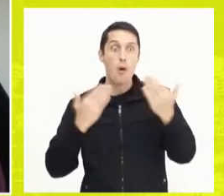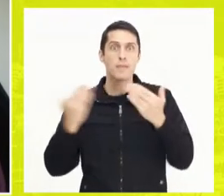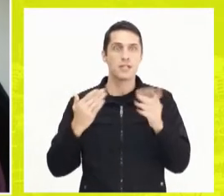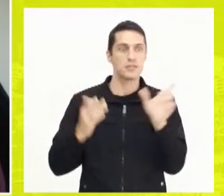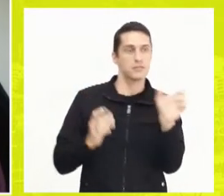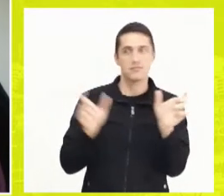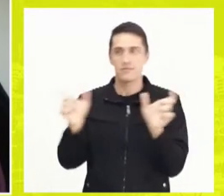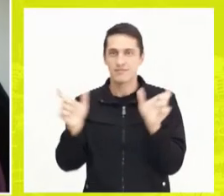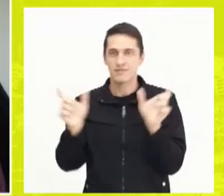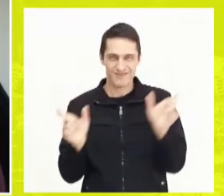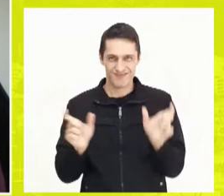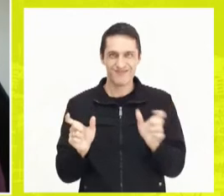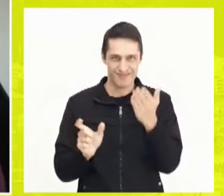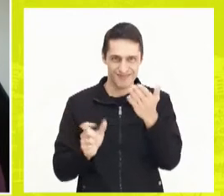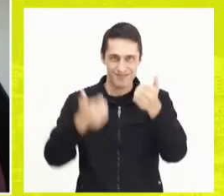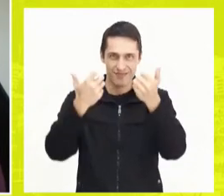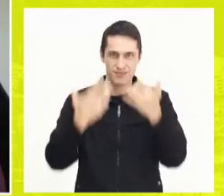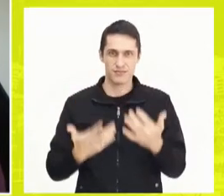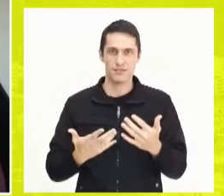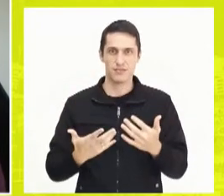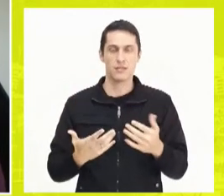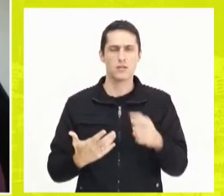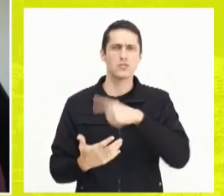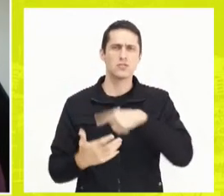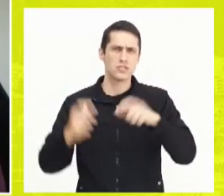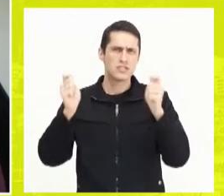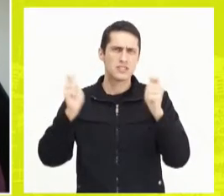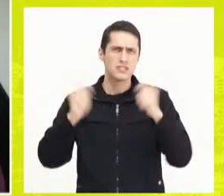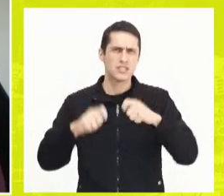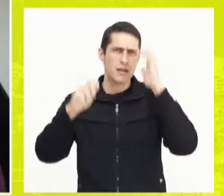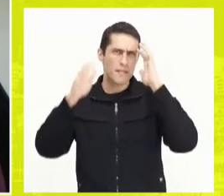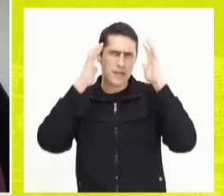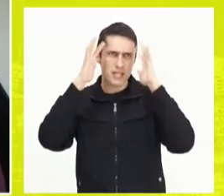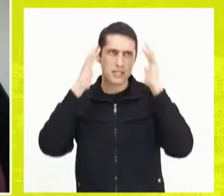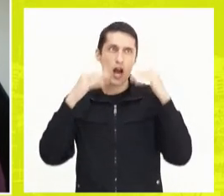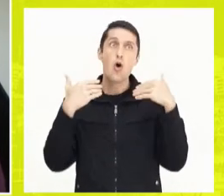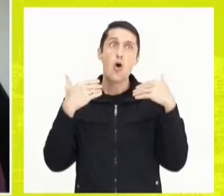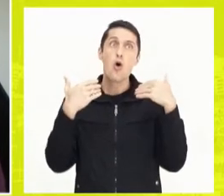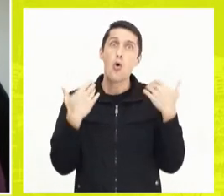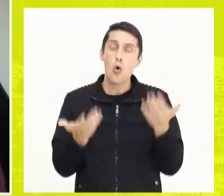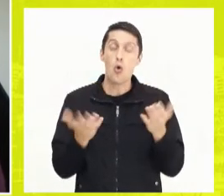you know according to the your studies your research